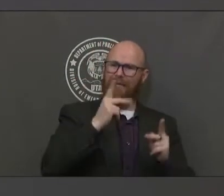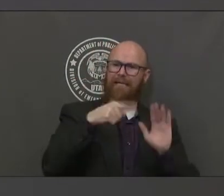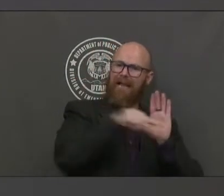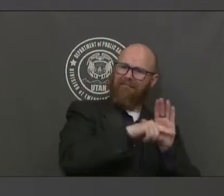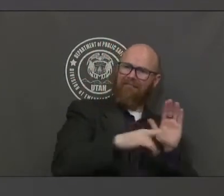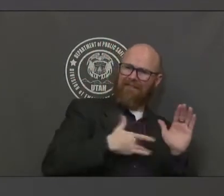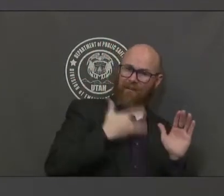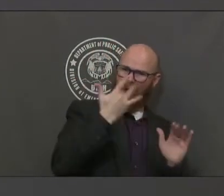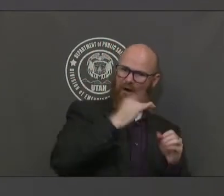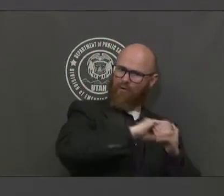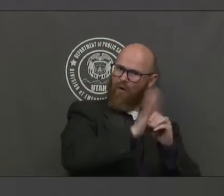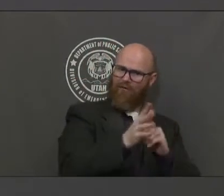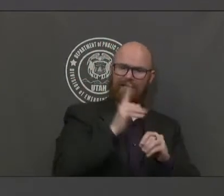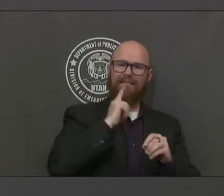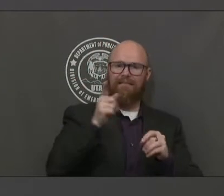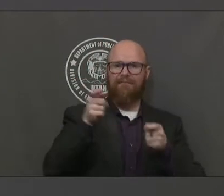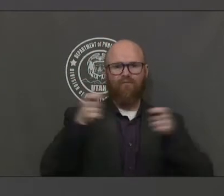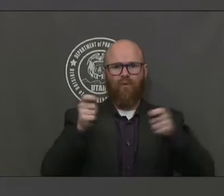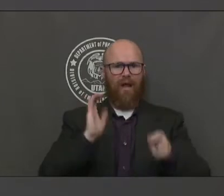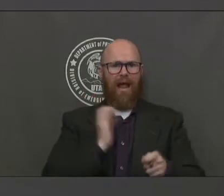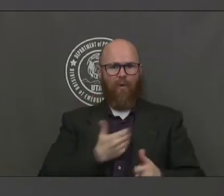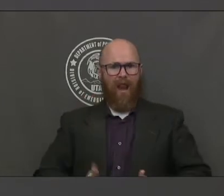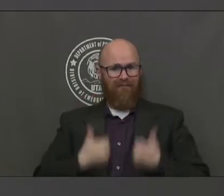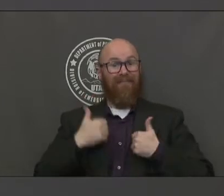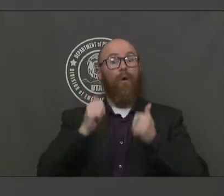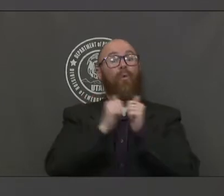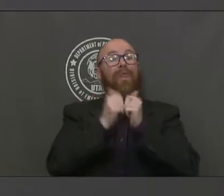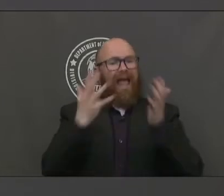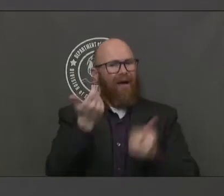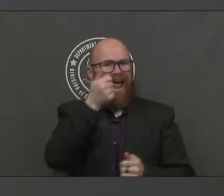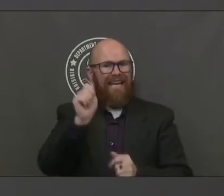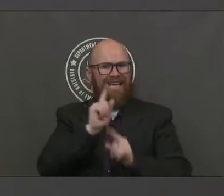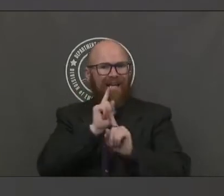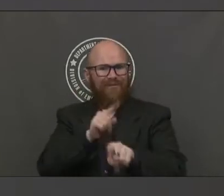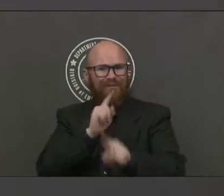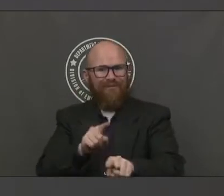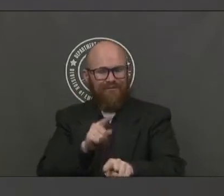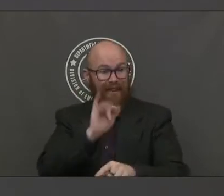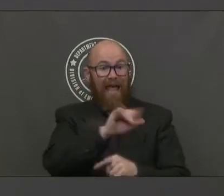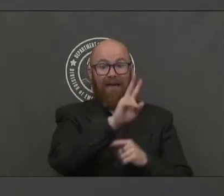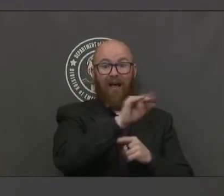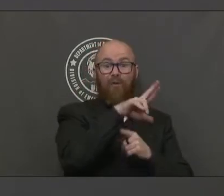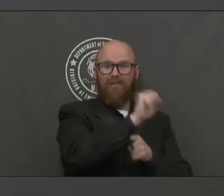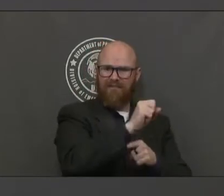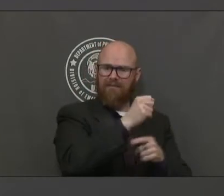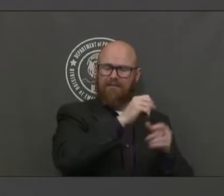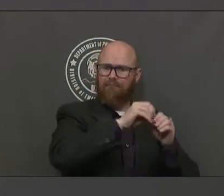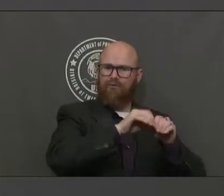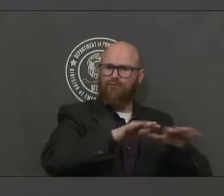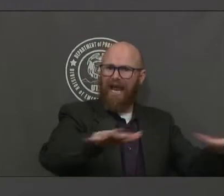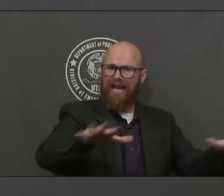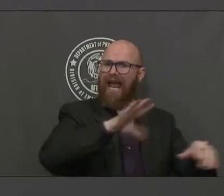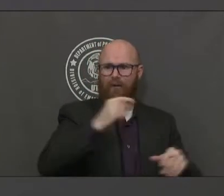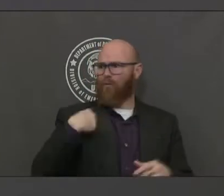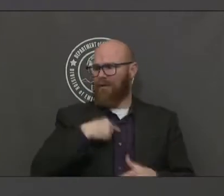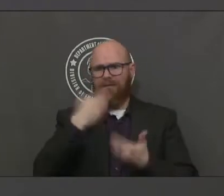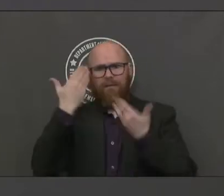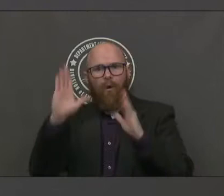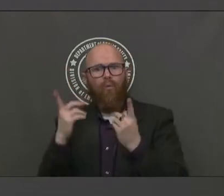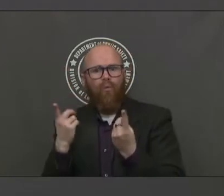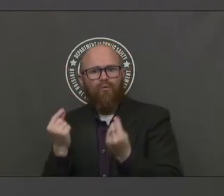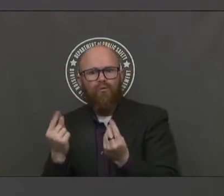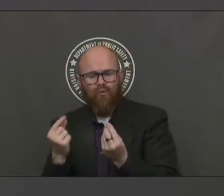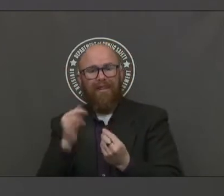because we didn't have an answer to the virus and we knew it was going to grow. And so we had to take all of